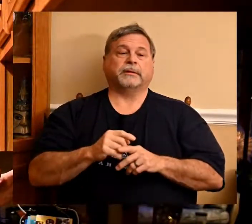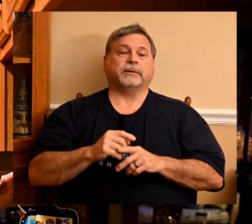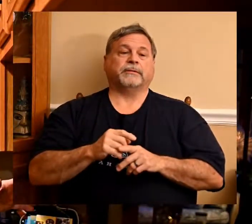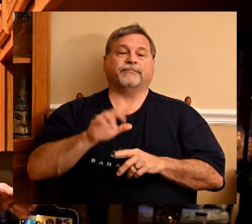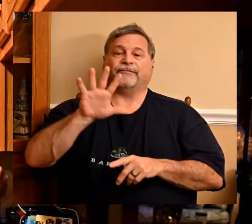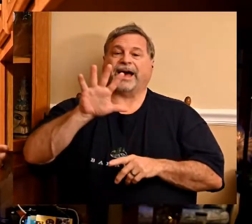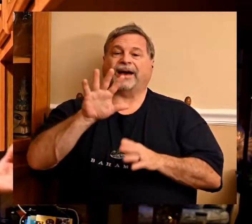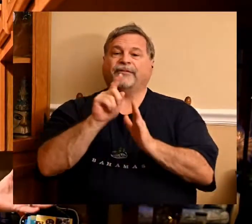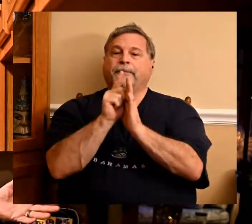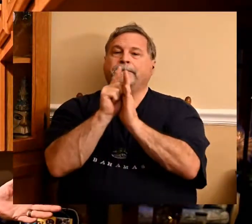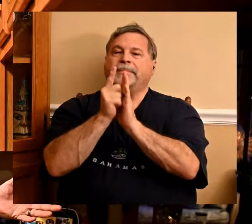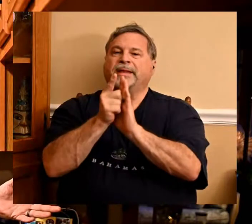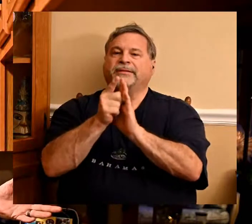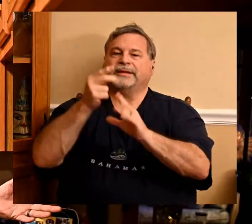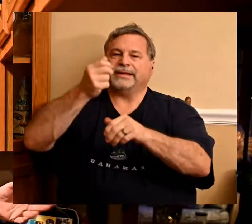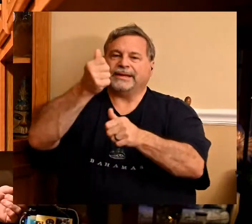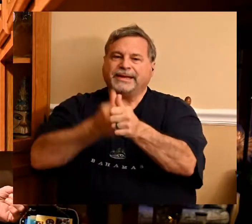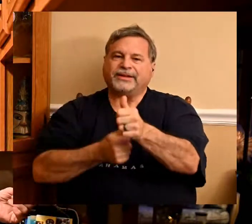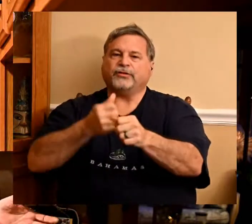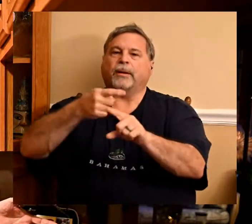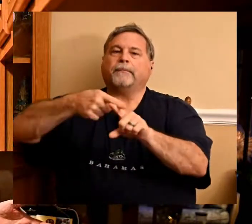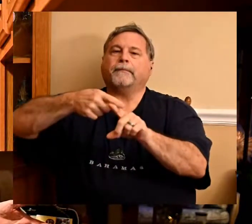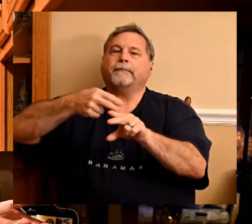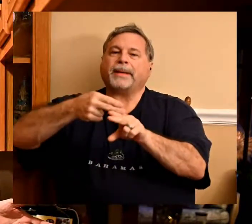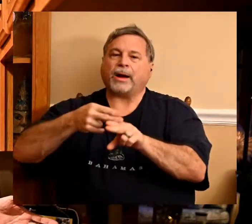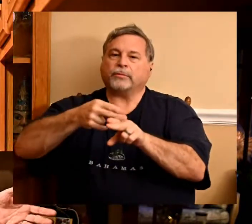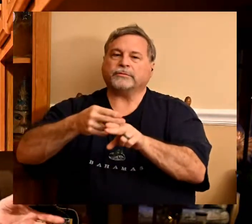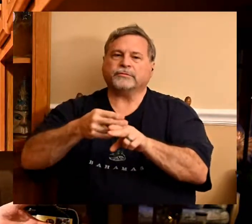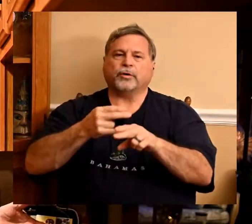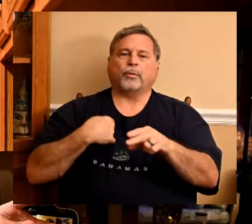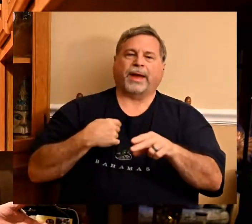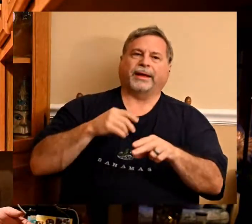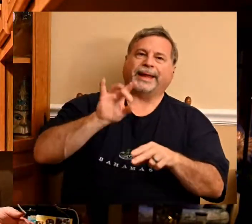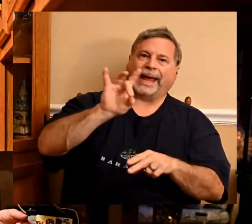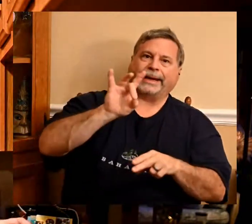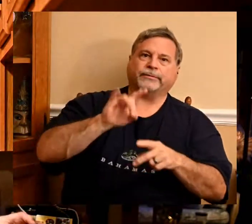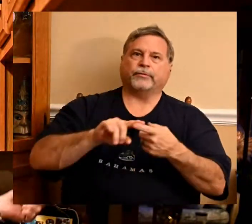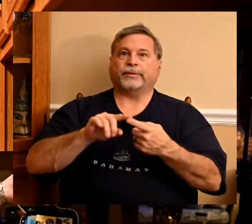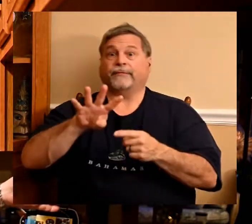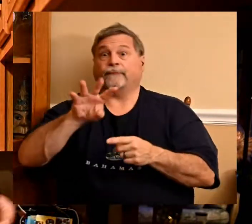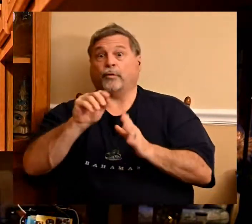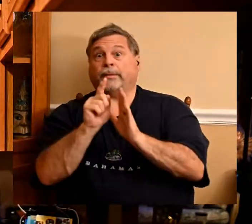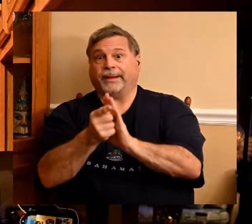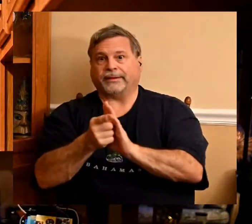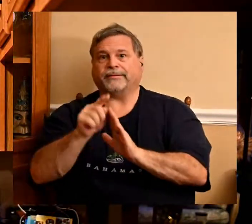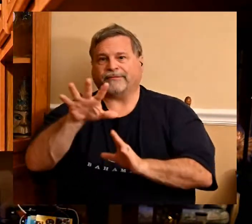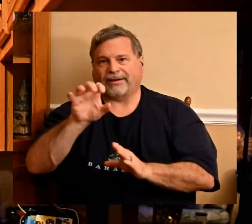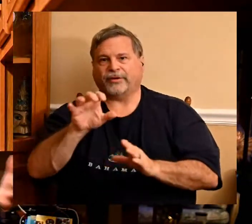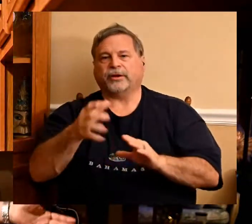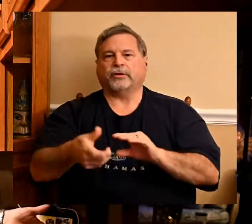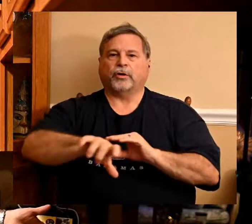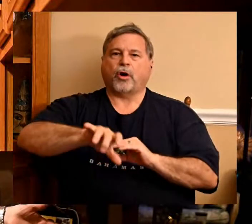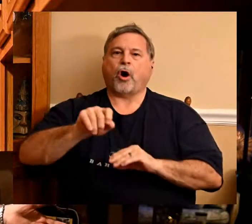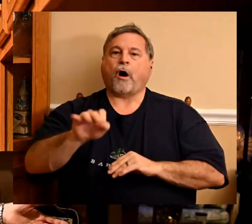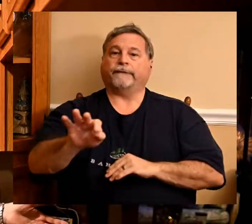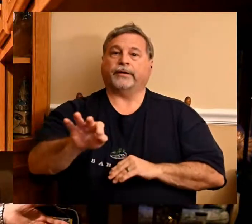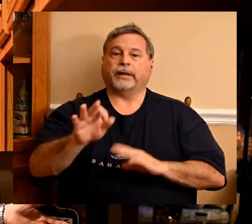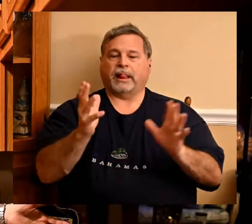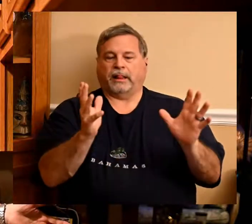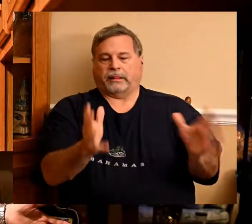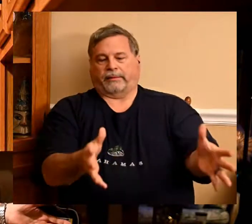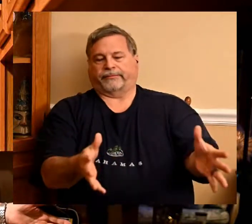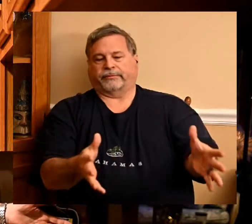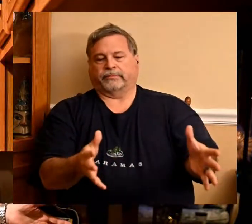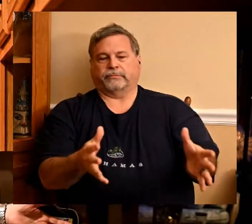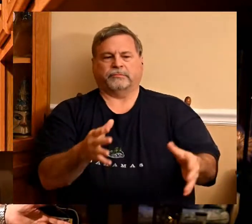minutes per pound. We had about 8 pounds, so that was 40 minutes at 500 degrees. Turn the oven off. Let it rest